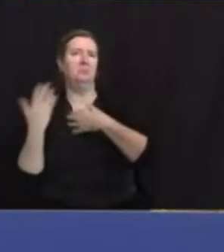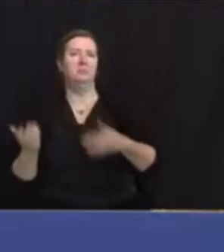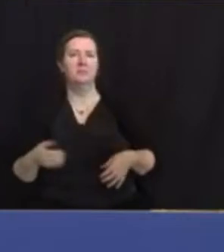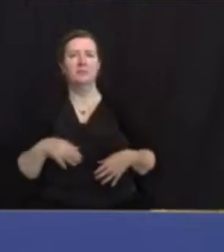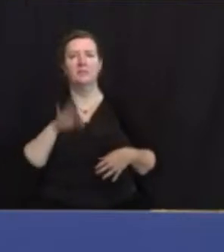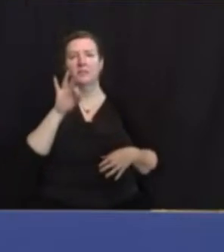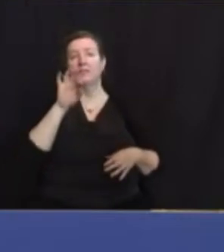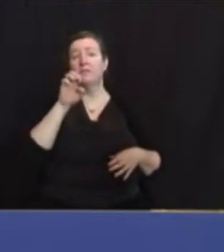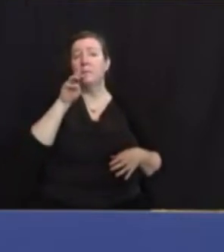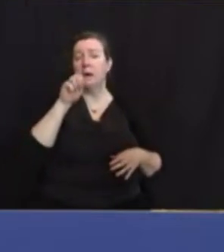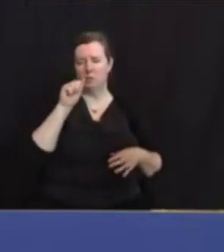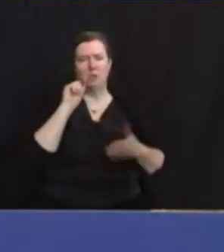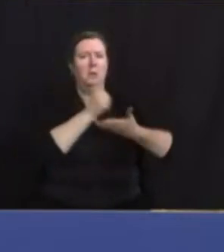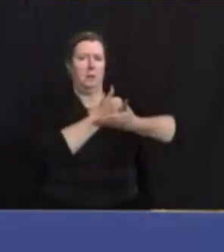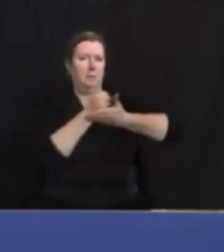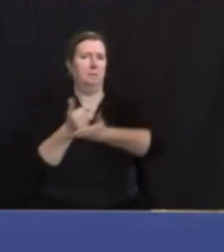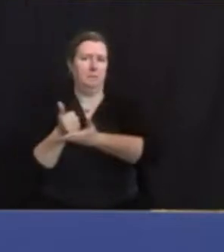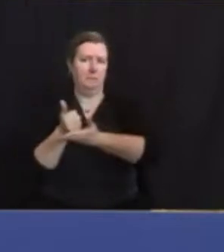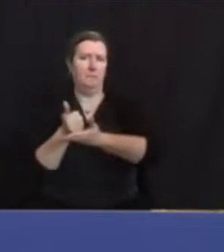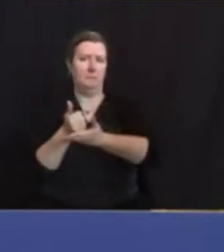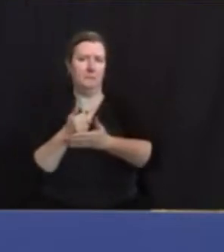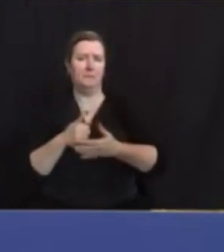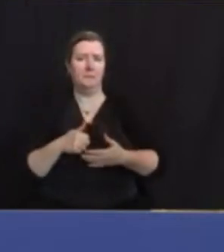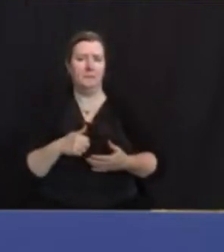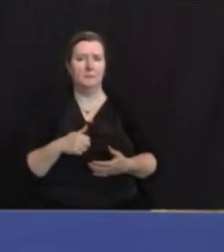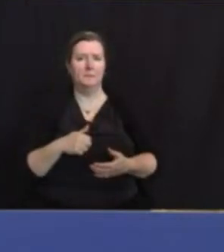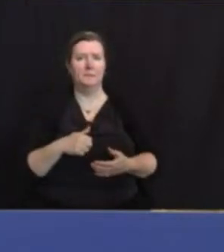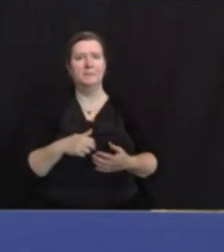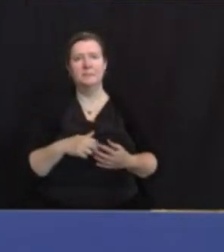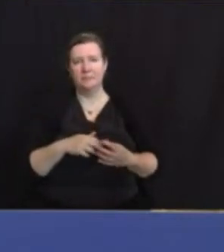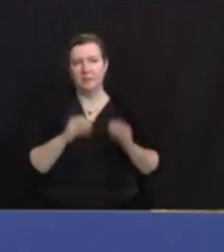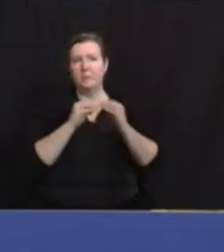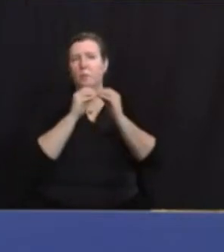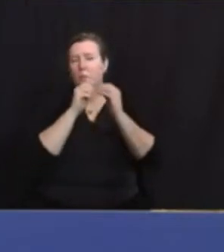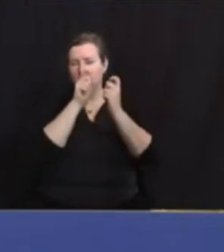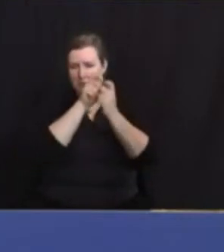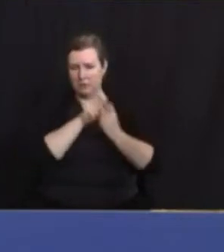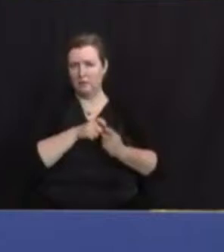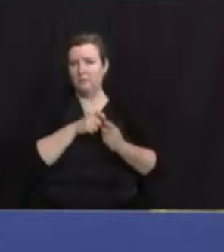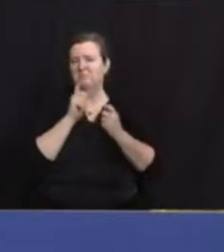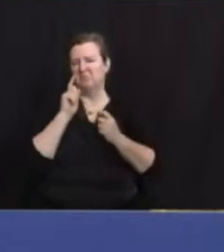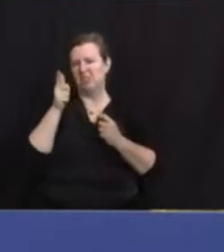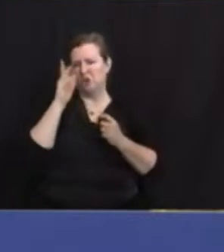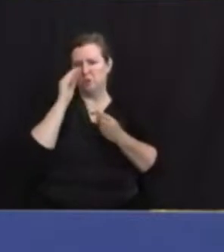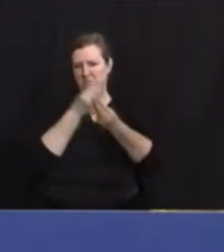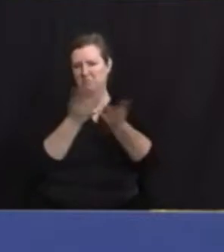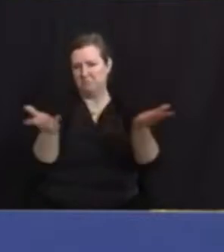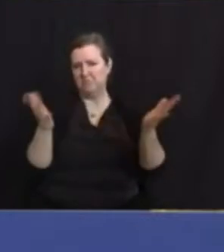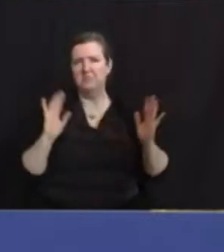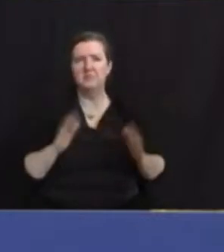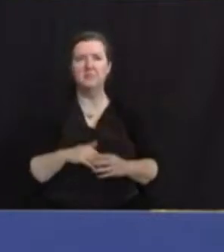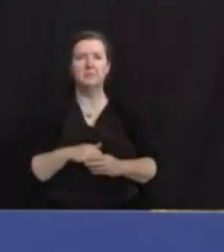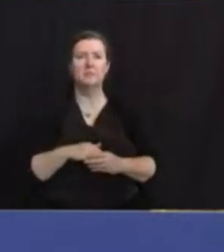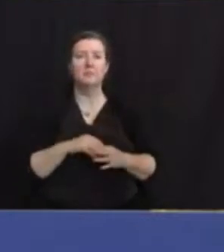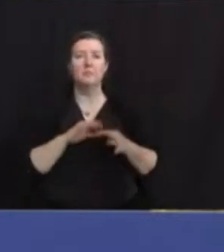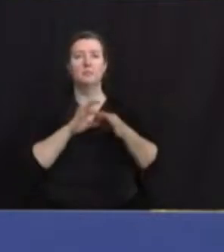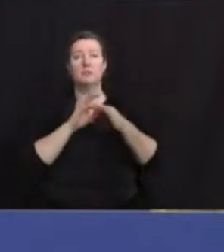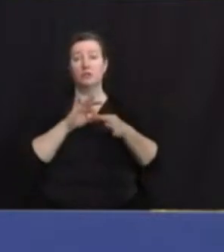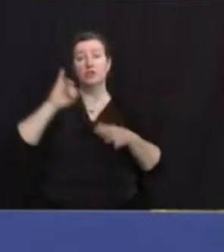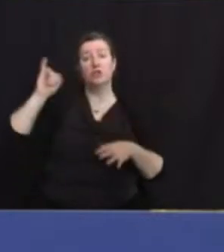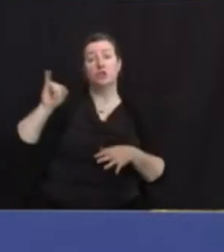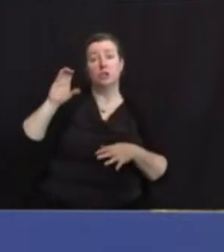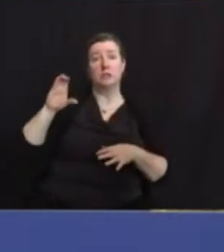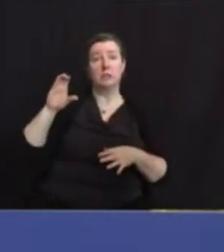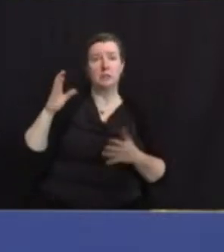in that endeavor. So details coming. I can't tell you the specifics on Jersey City. Mahan, can you follow